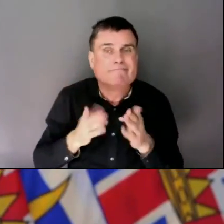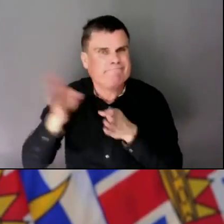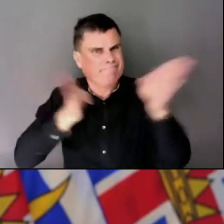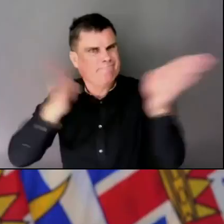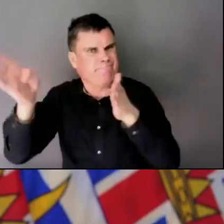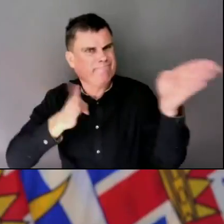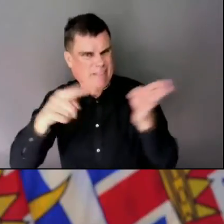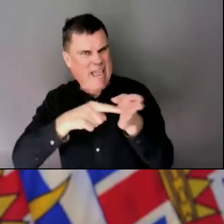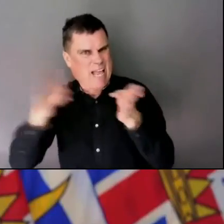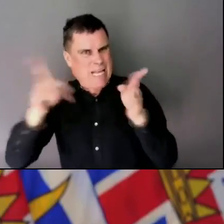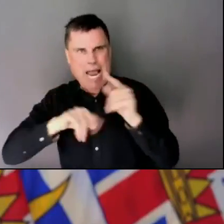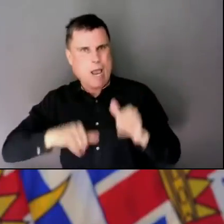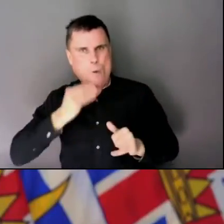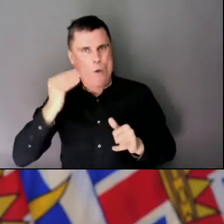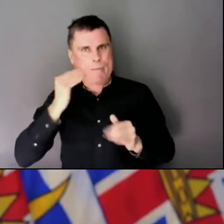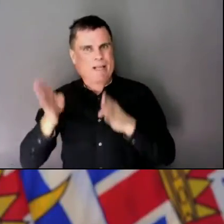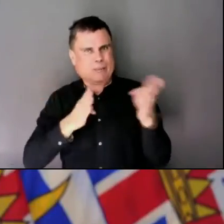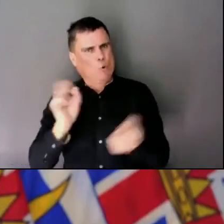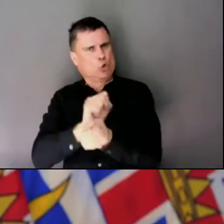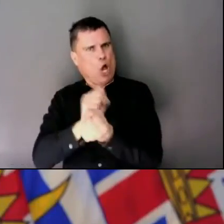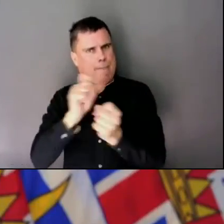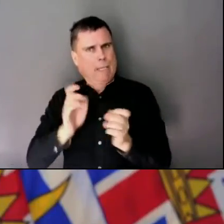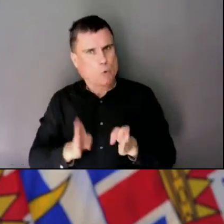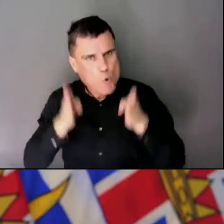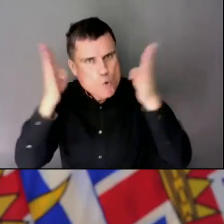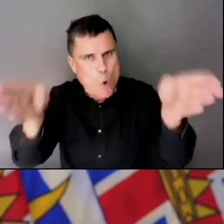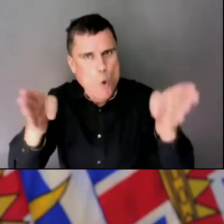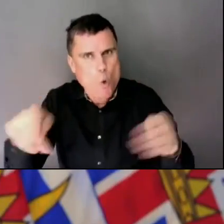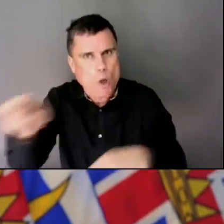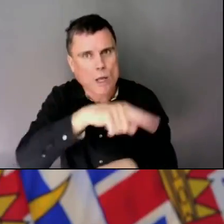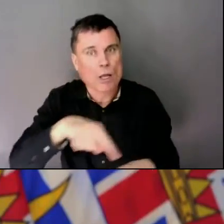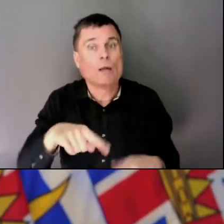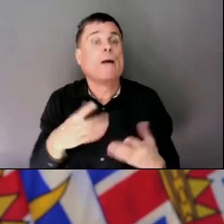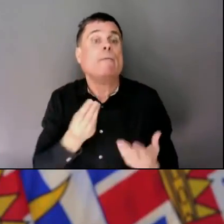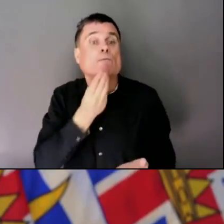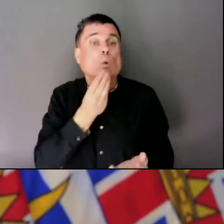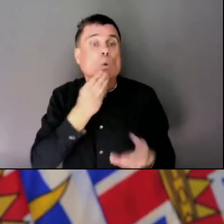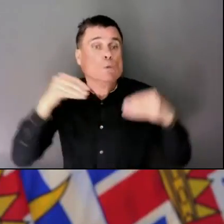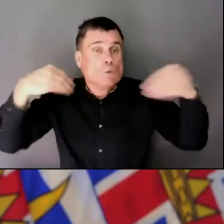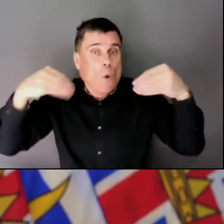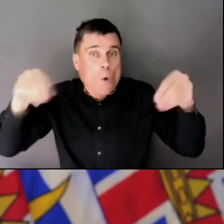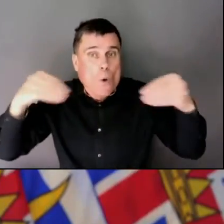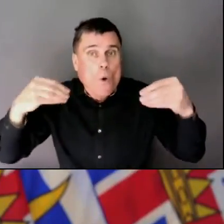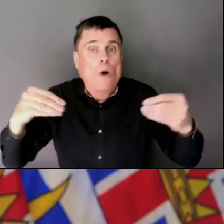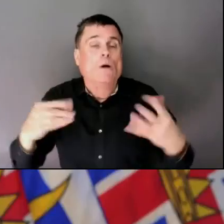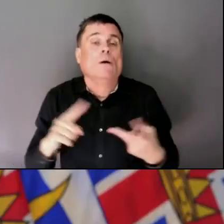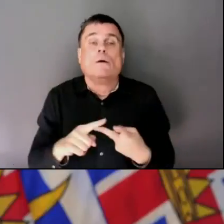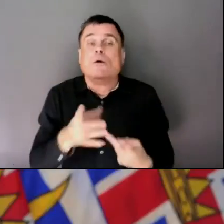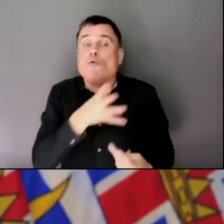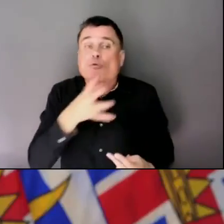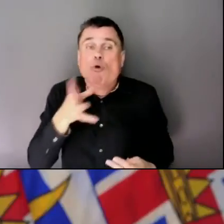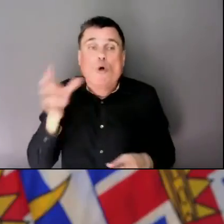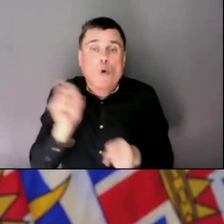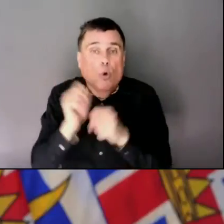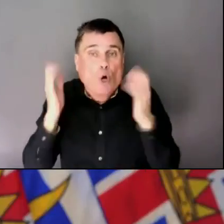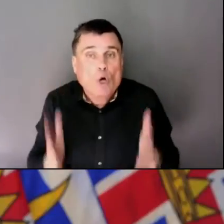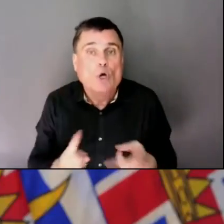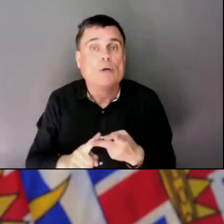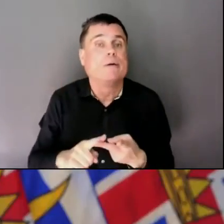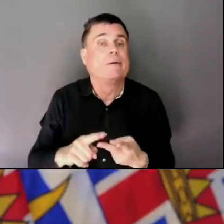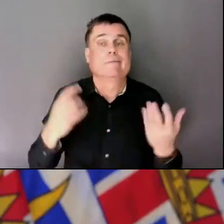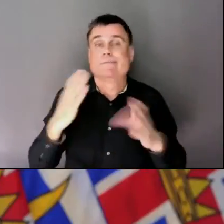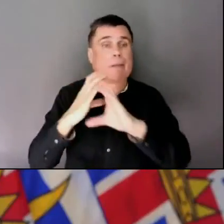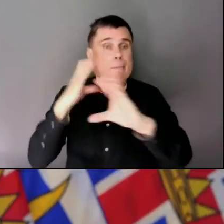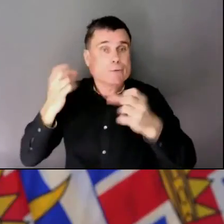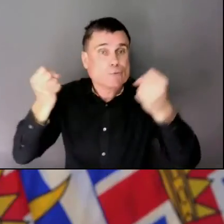who provide services are in grocery stores, agricultural workers, transportation. So there's a large group of